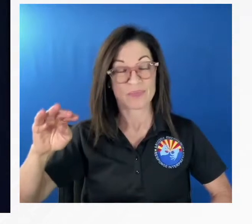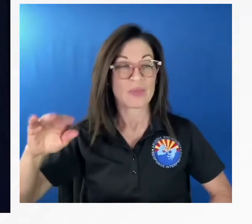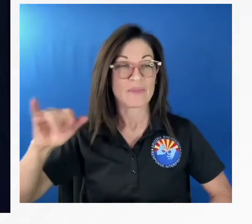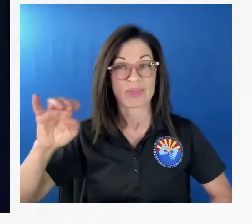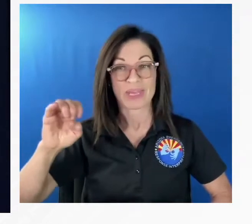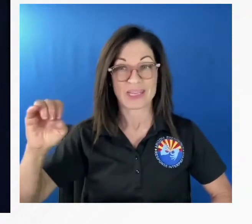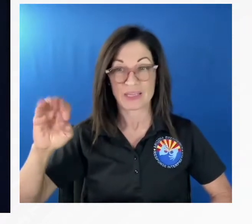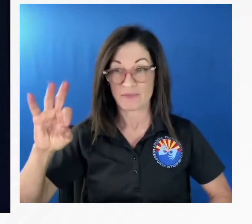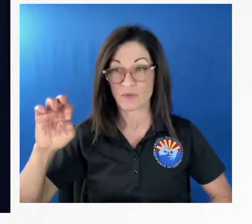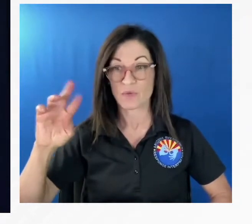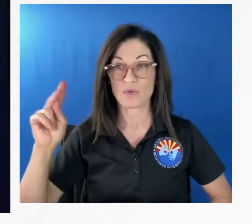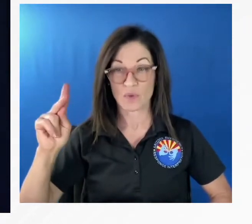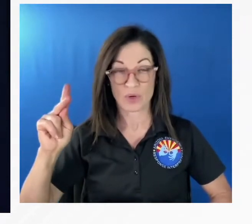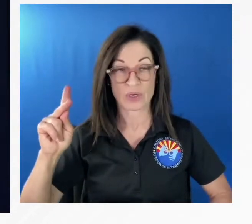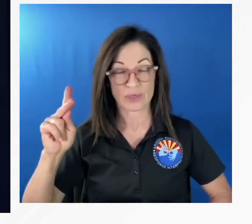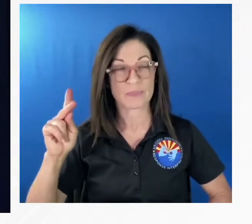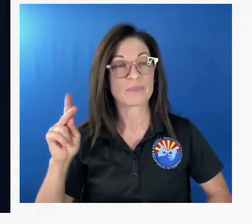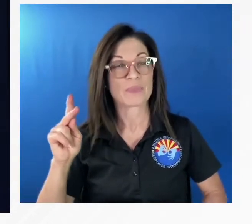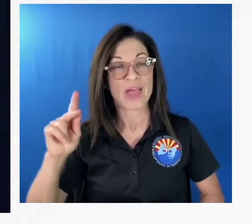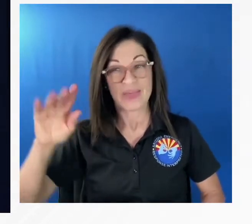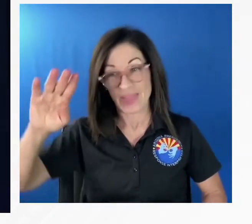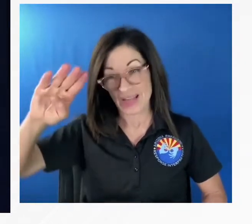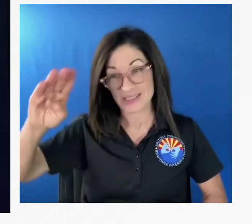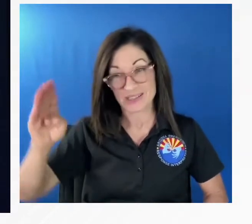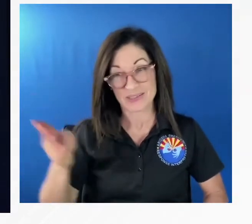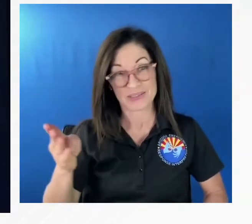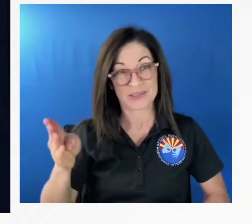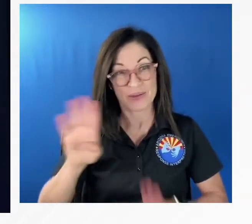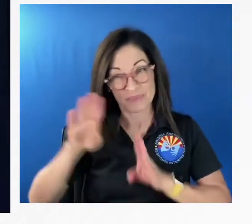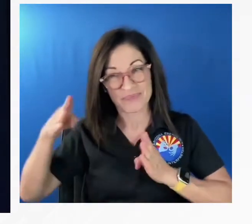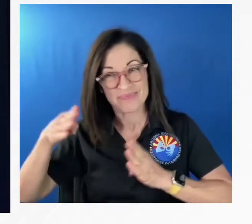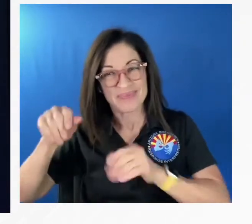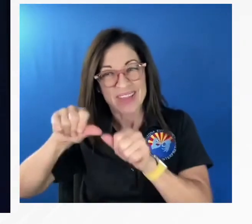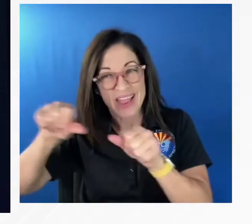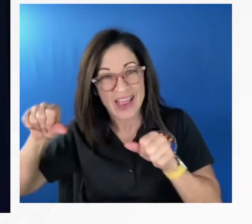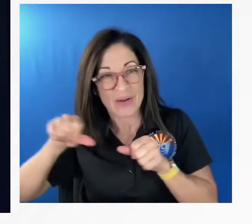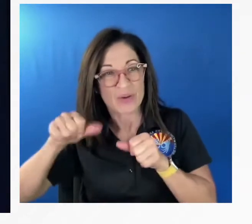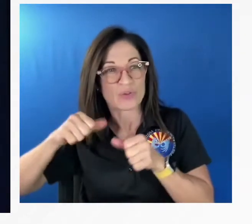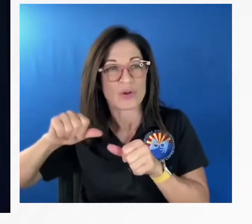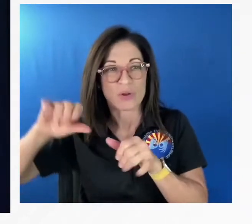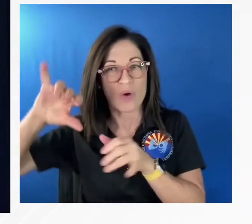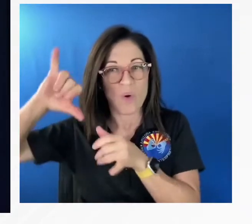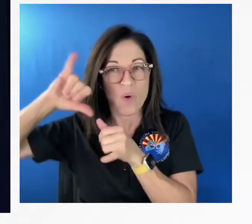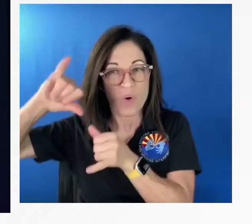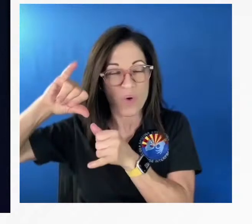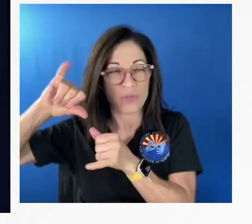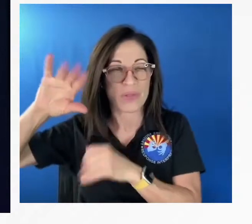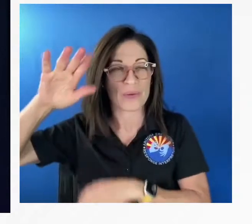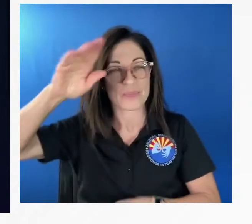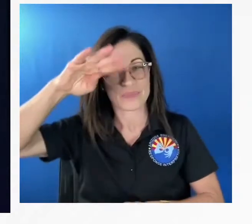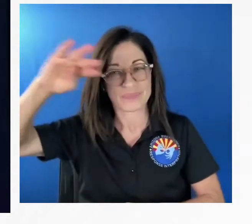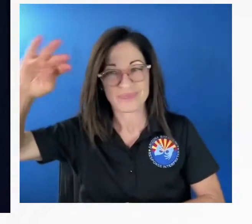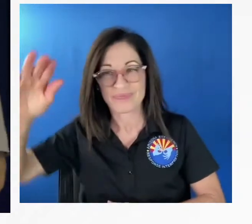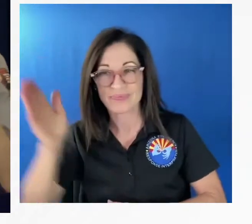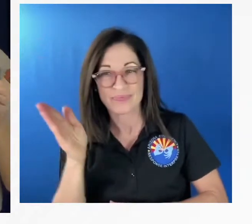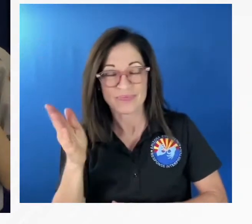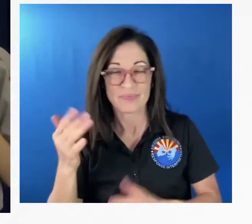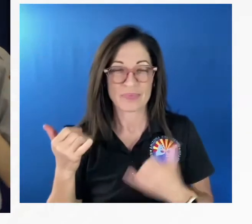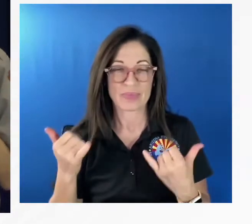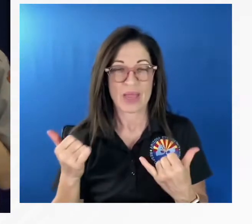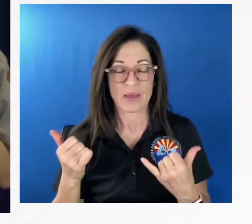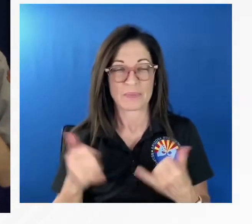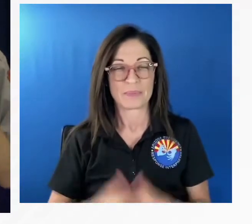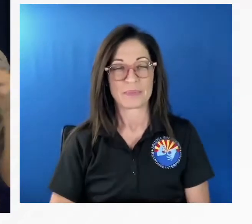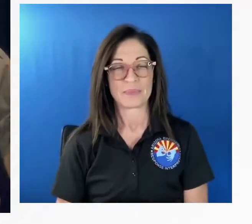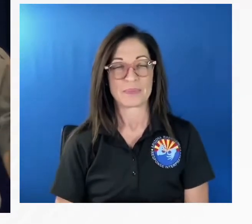Fork, and that is the box we are trying to contain the fire within now. And even